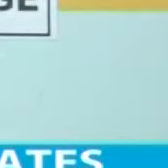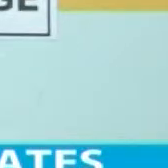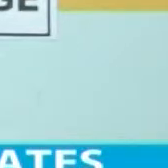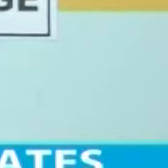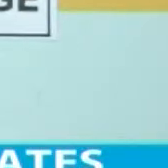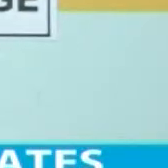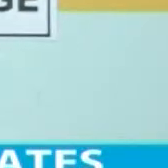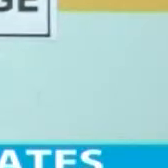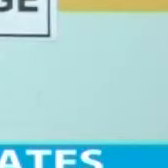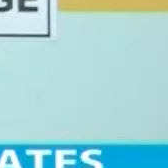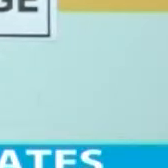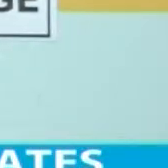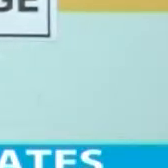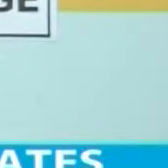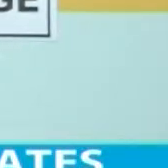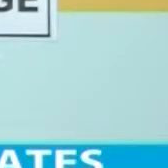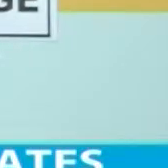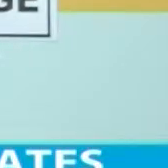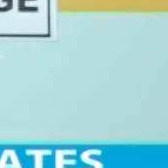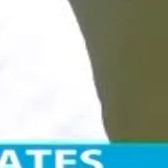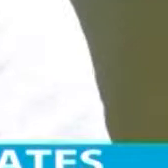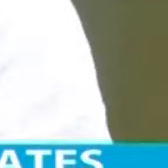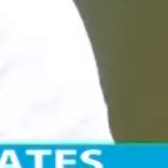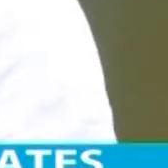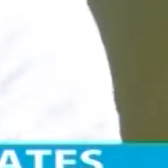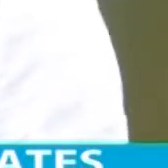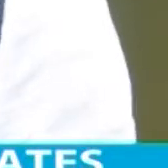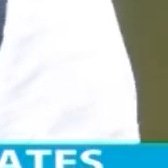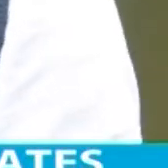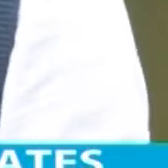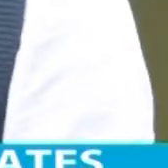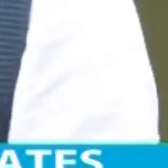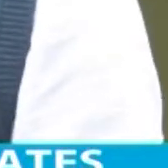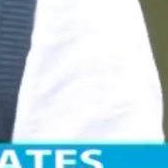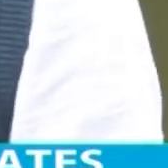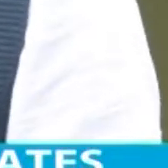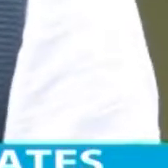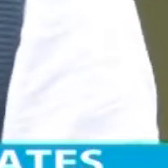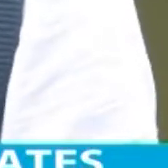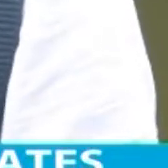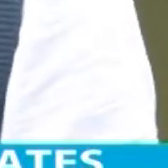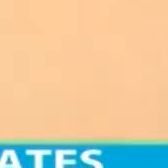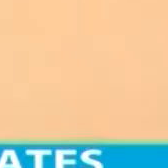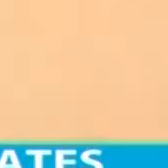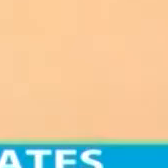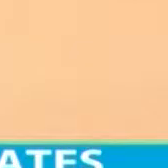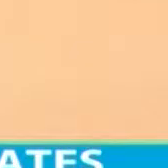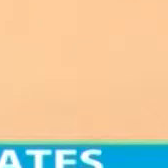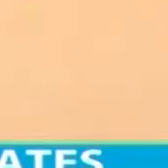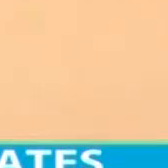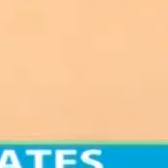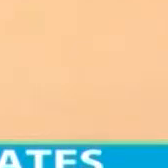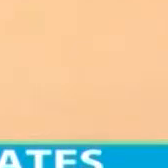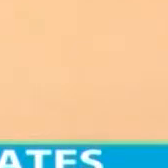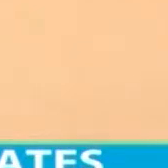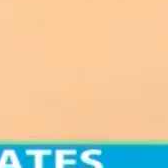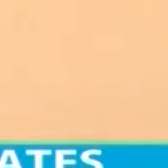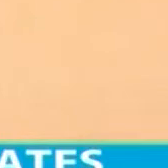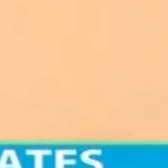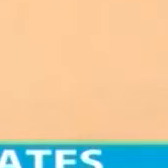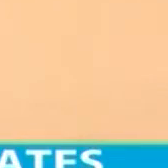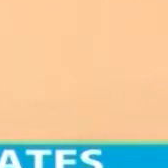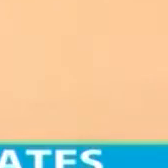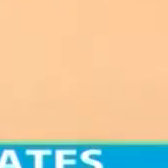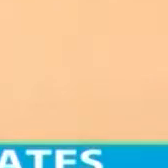Why are you spoiling my mood, Yawa? Please, you say, what is wrong, eh? Prince what? You think I'm one of those women you are